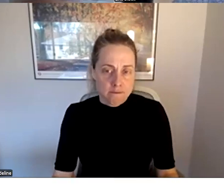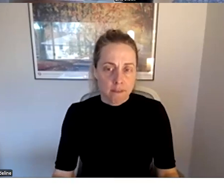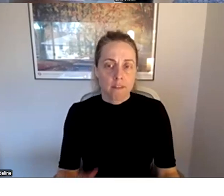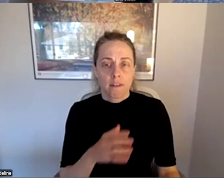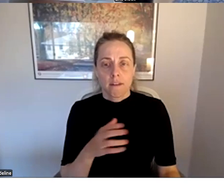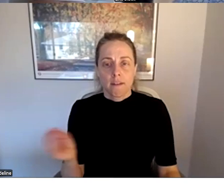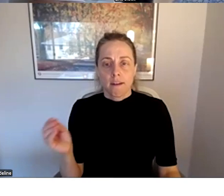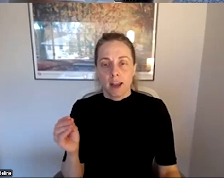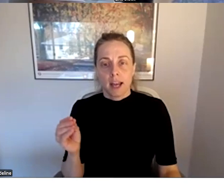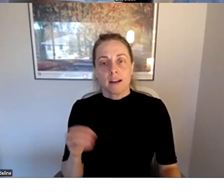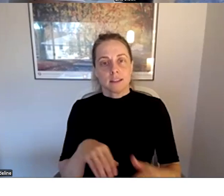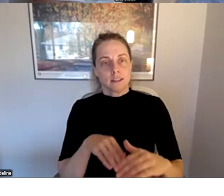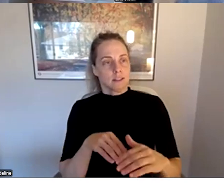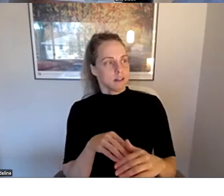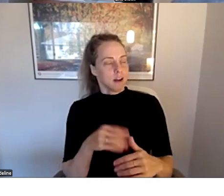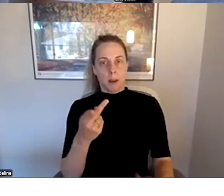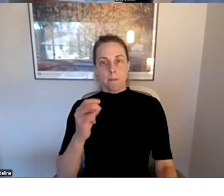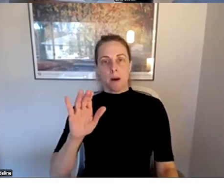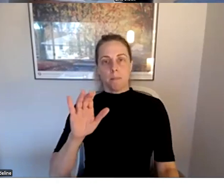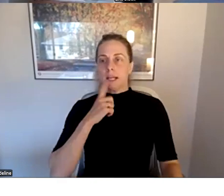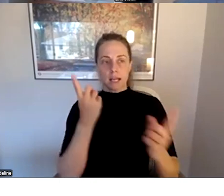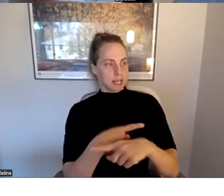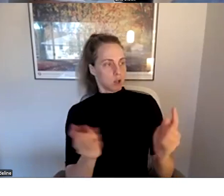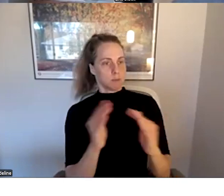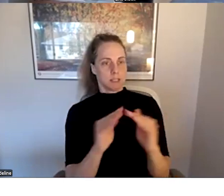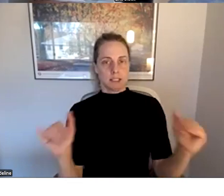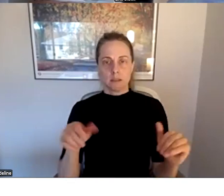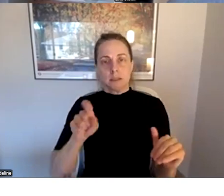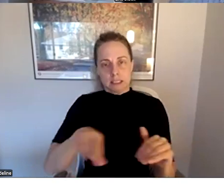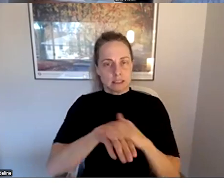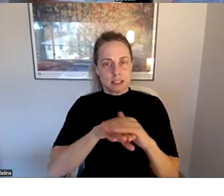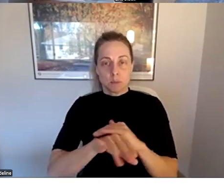public address system was part of the solution. So